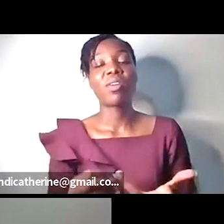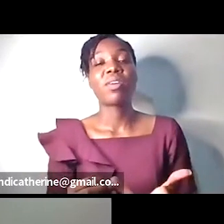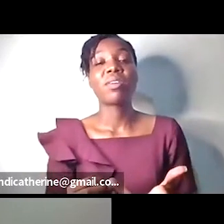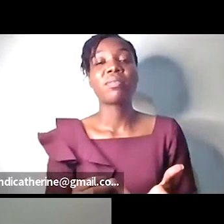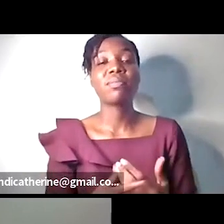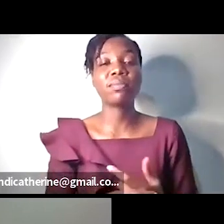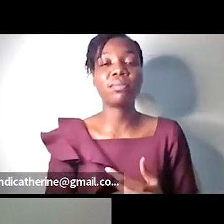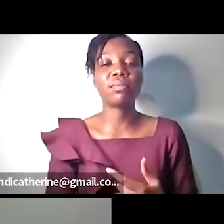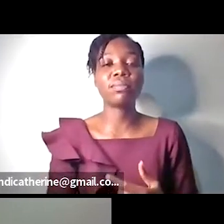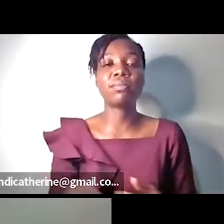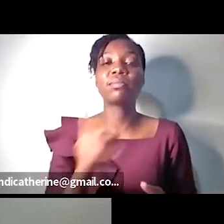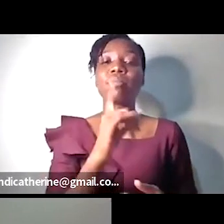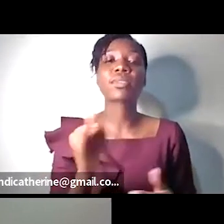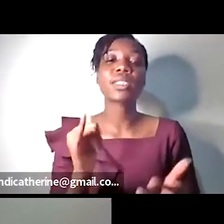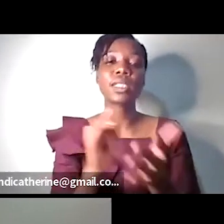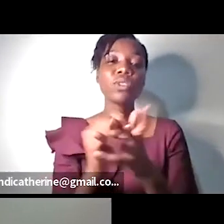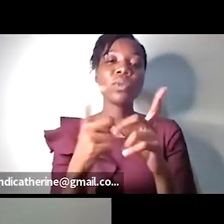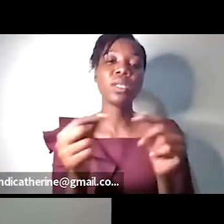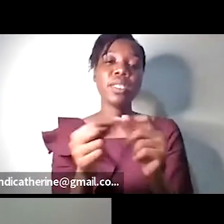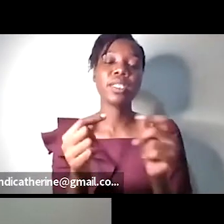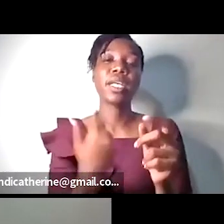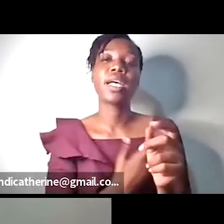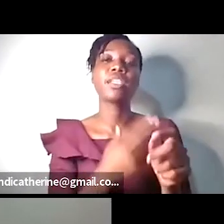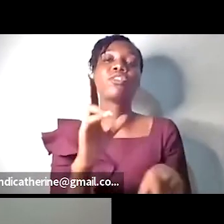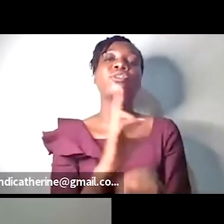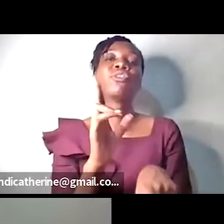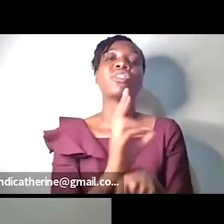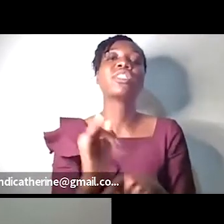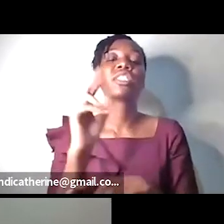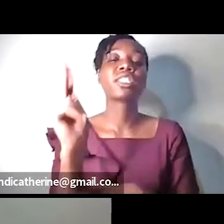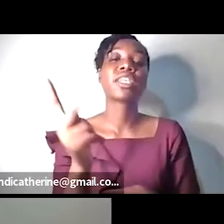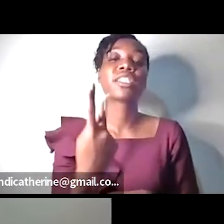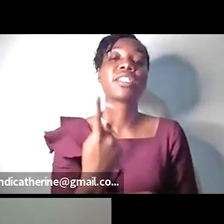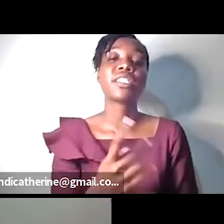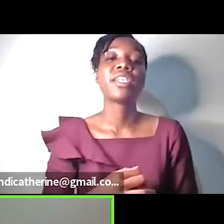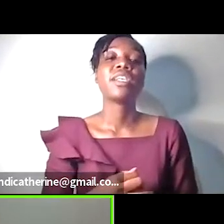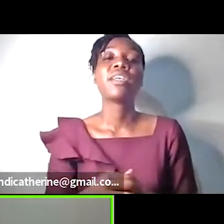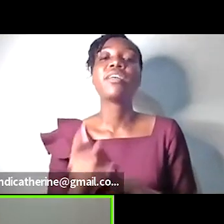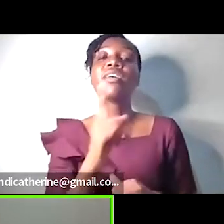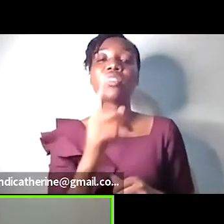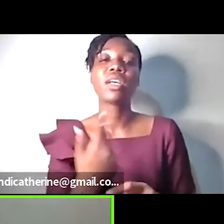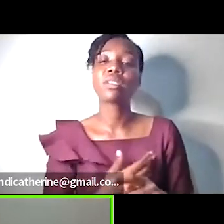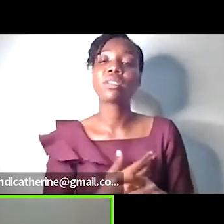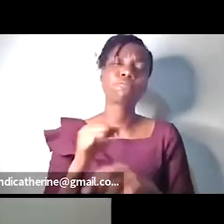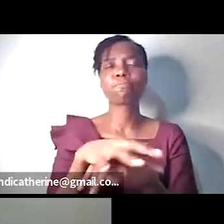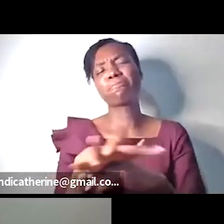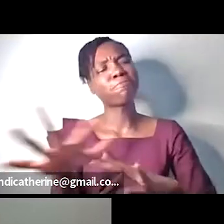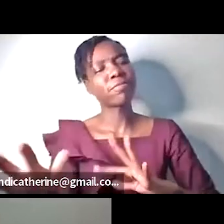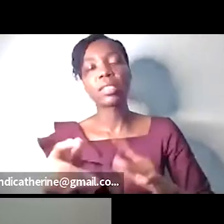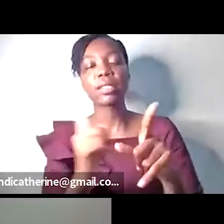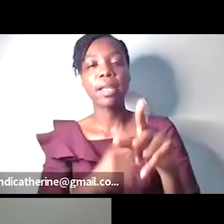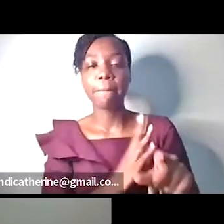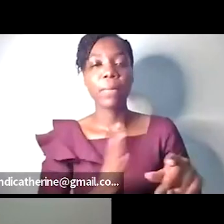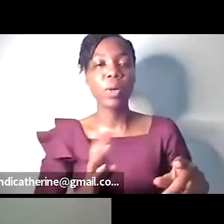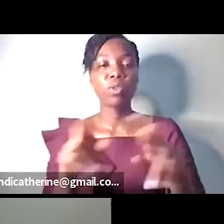opinion. So that is the word that we know, or rather the slang that we normally pass around when you're in the boardroom and you have